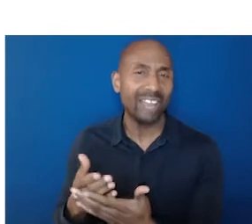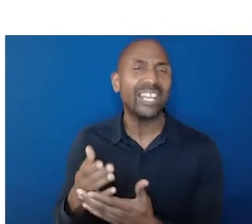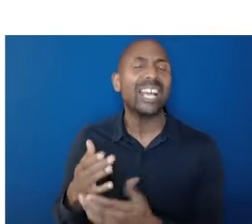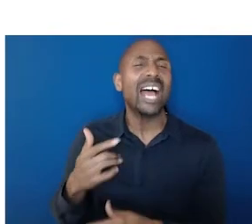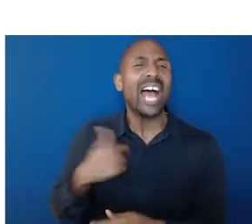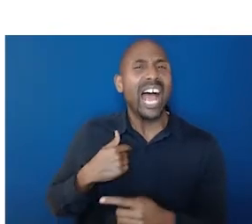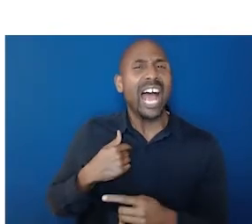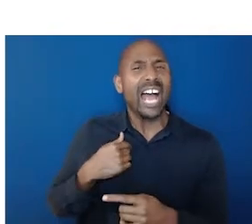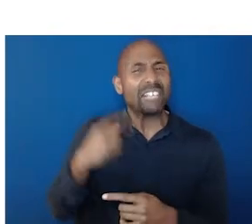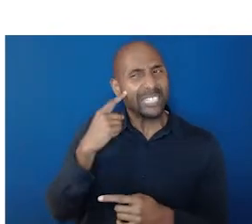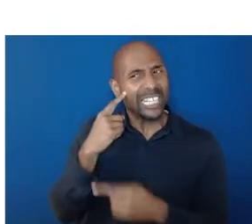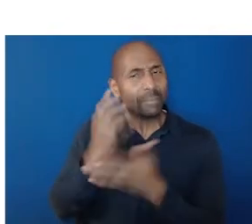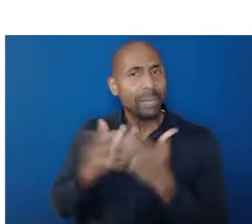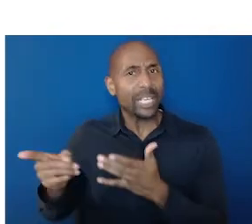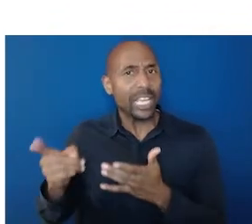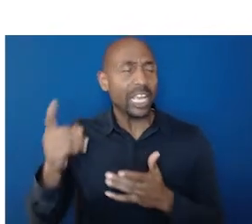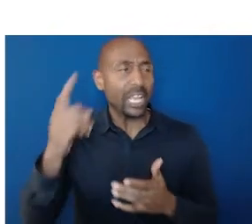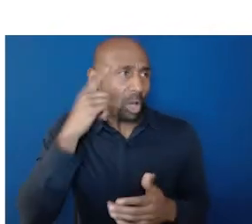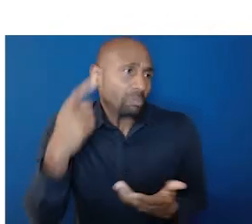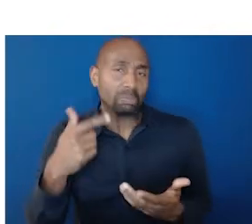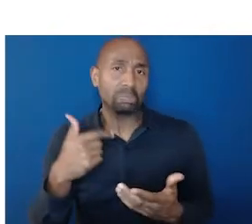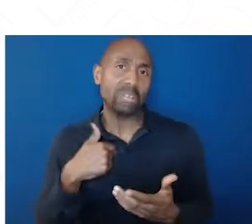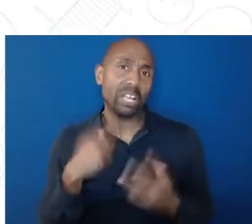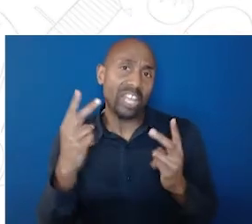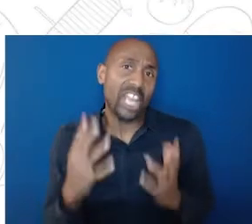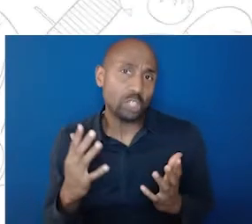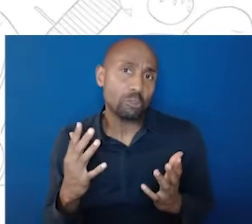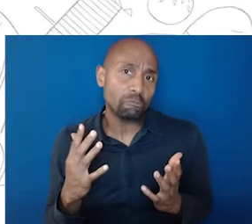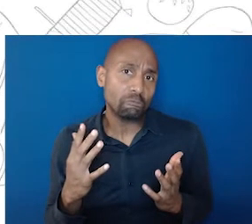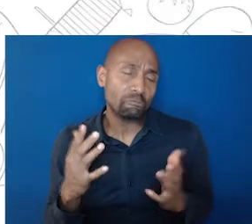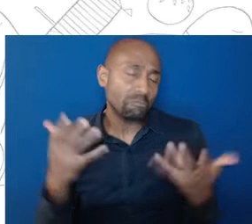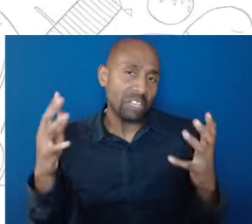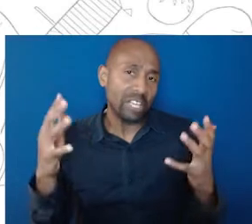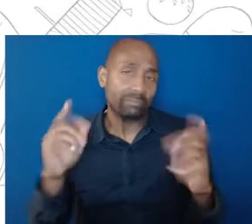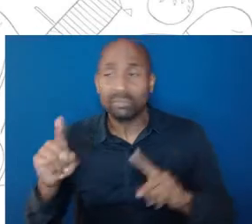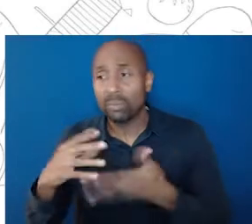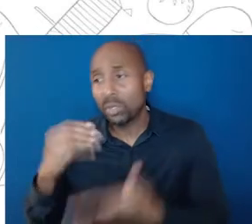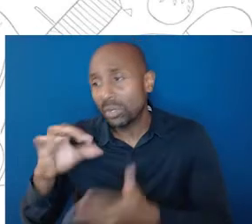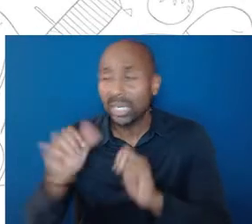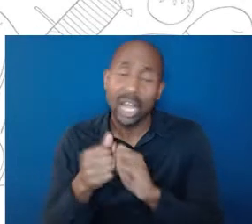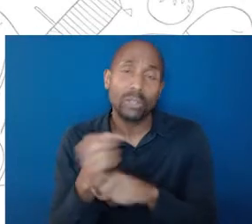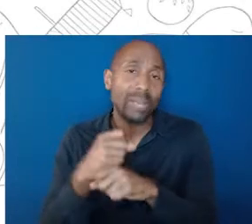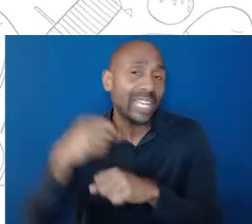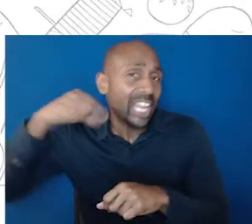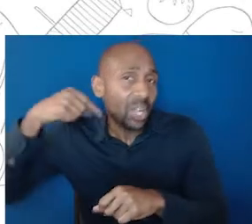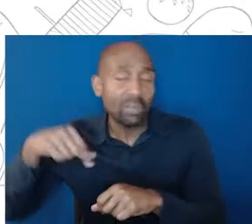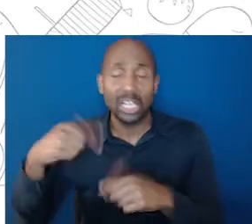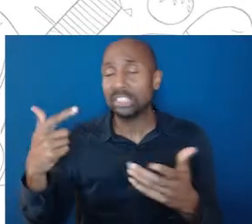I think he thought that I was just coming on vacation to learn how to make a pair of earrings and, you know, maybe have some groovy